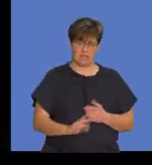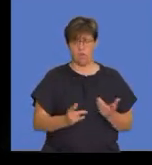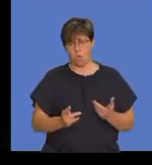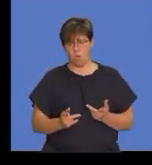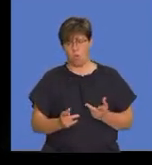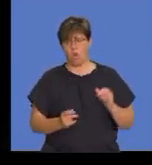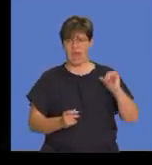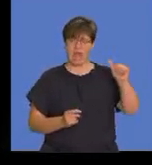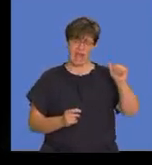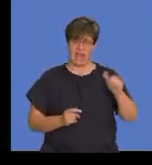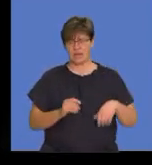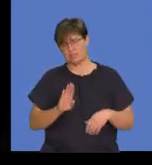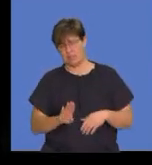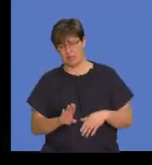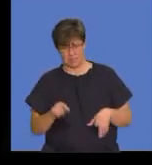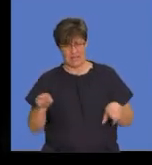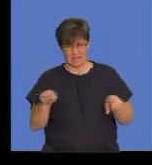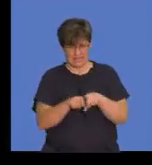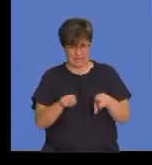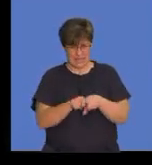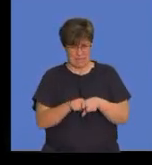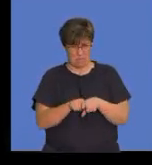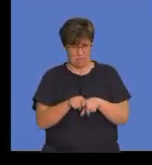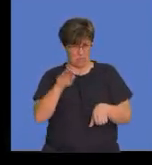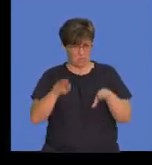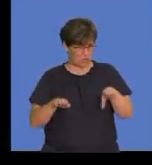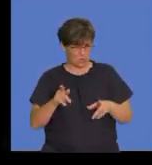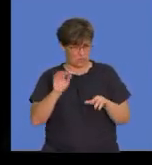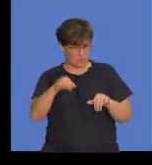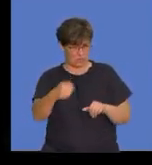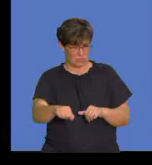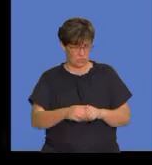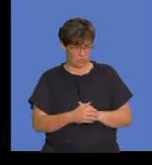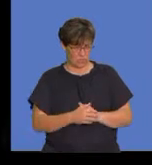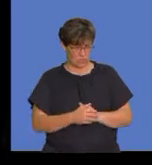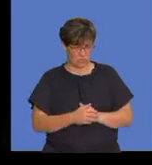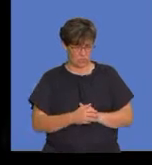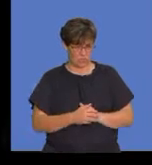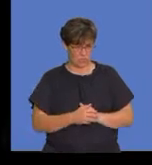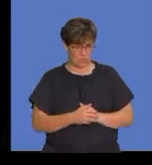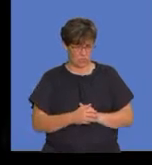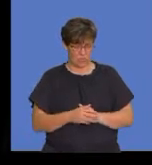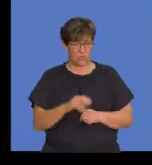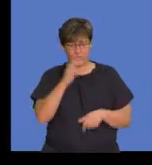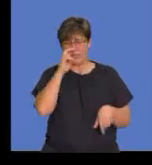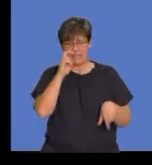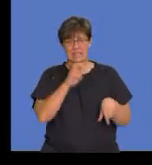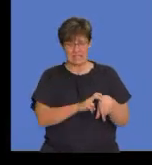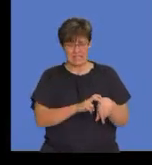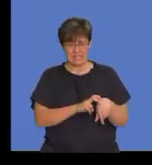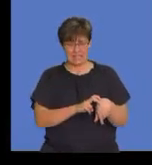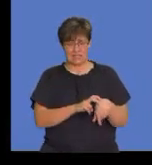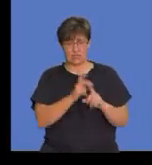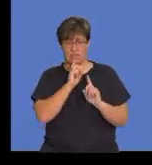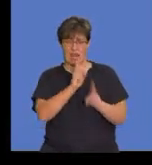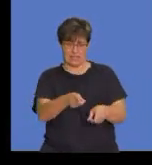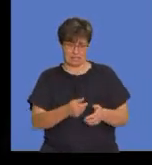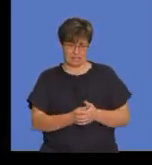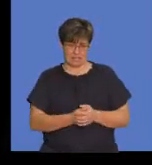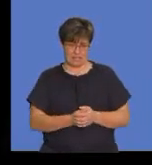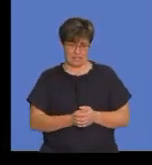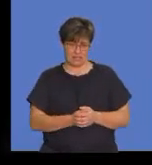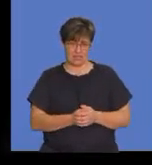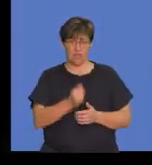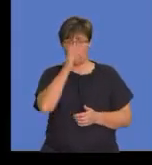B, what will happen? Will it still be the same ratio or not? So that's one thing that we will need to be able